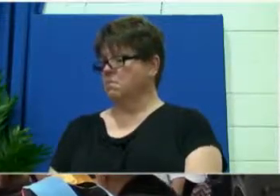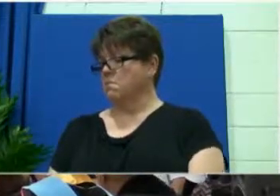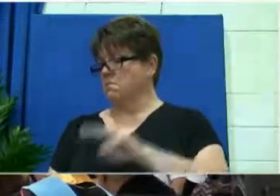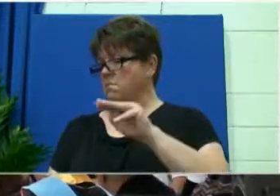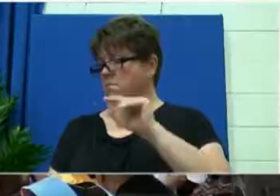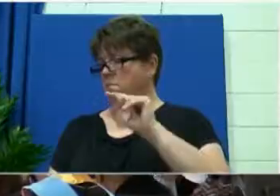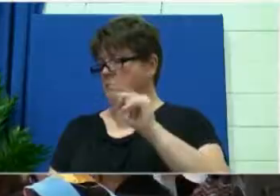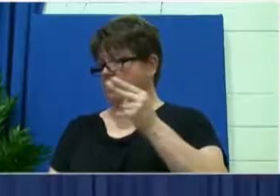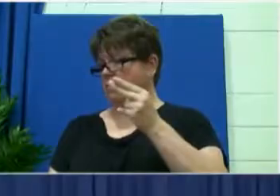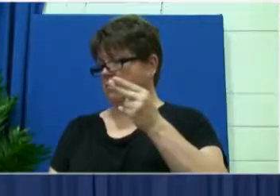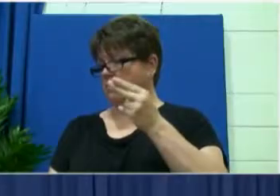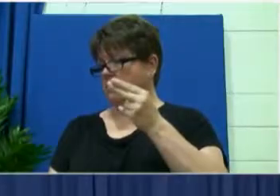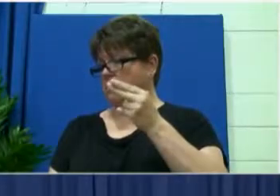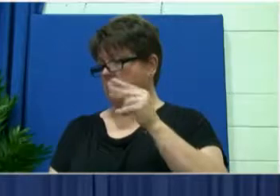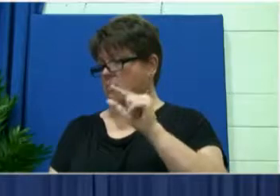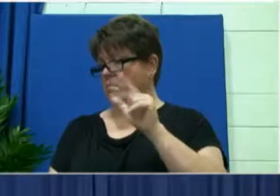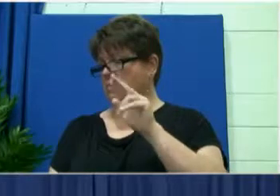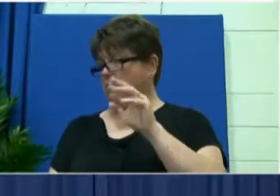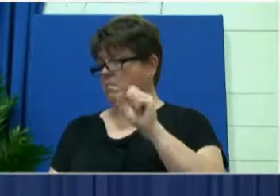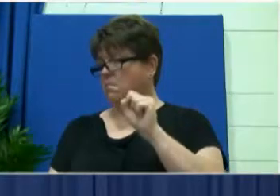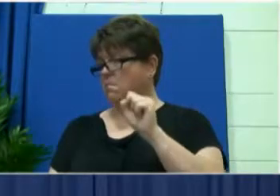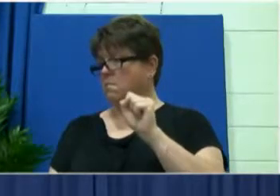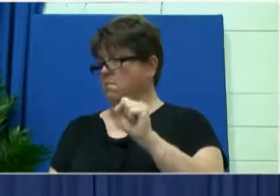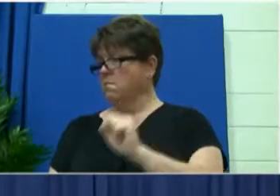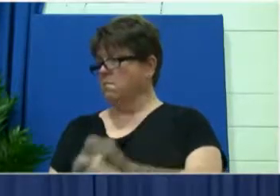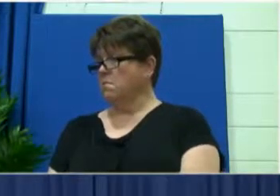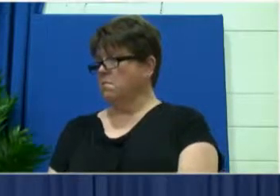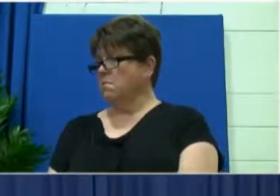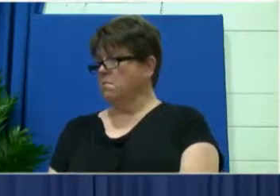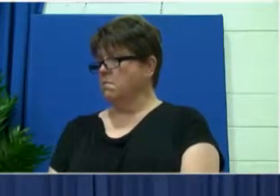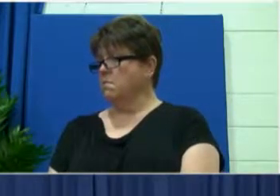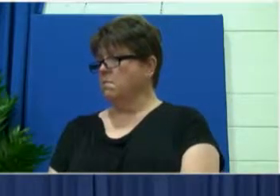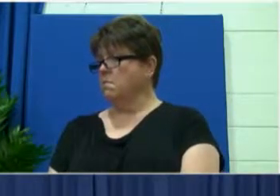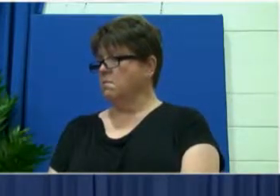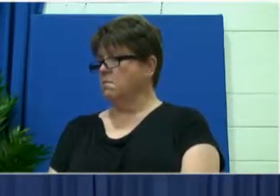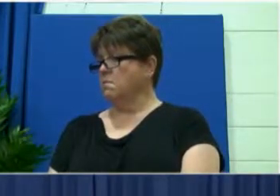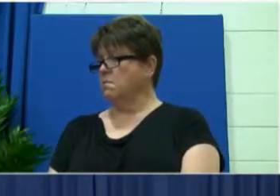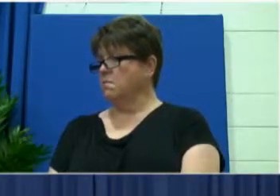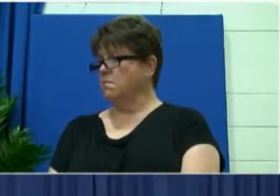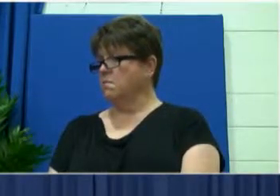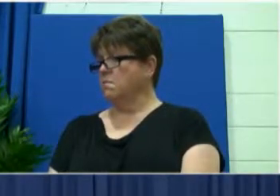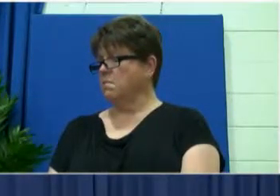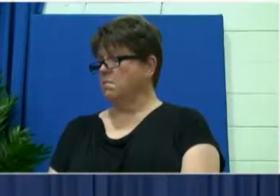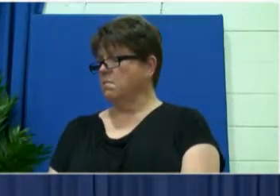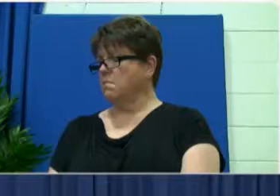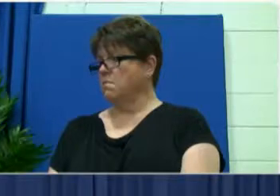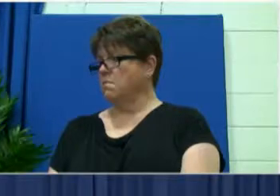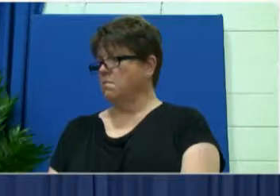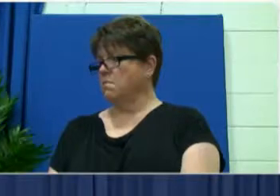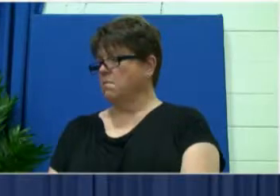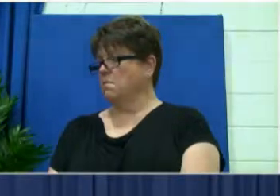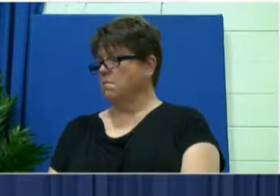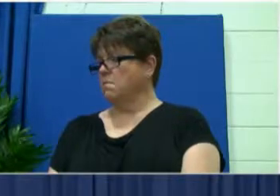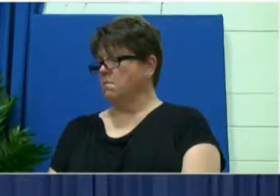Matthew Lyle Gross, Associate in Applied Science, Web Design and Systems Master.